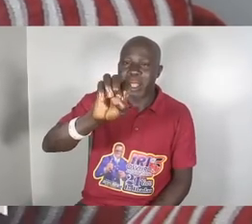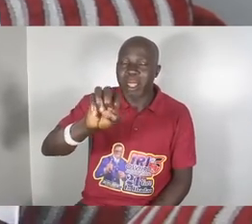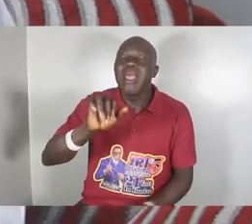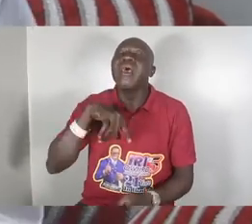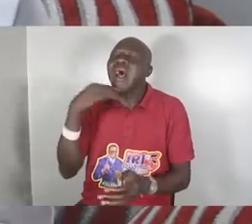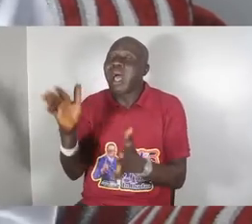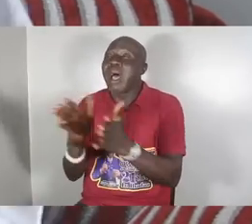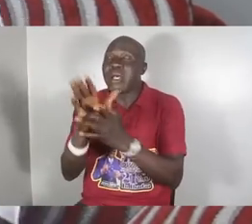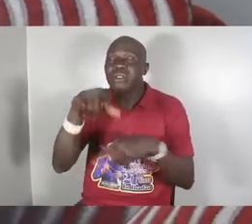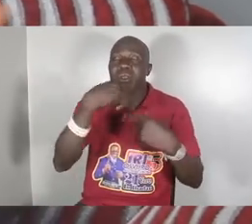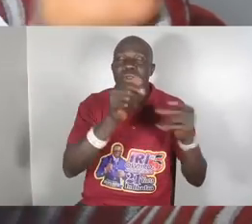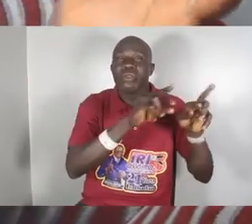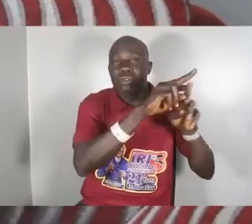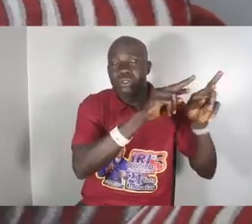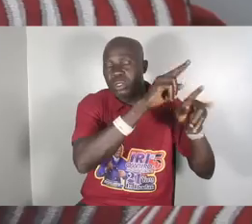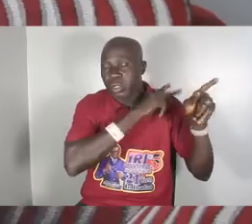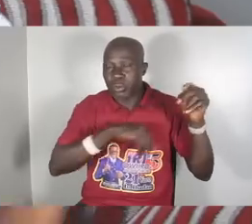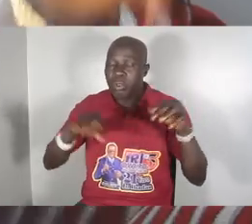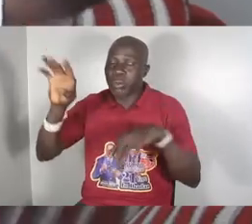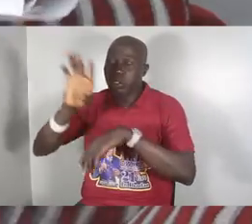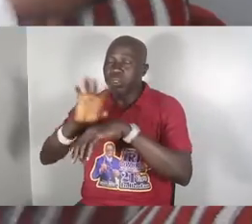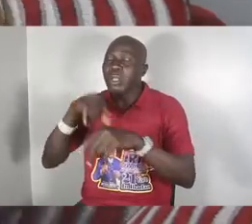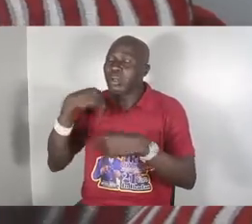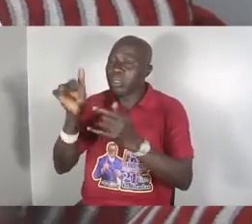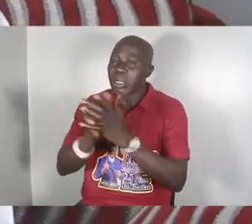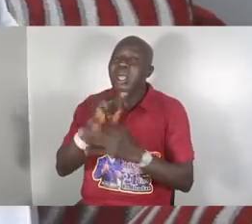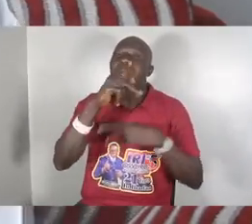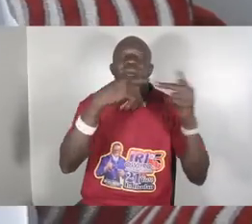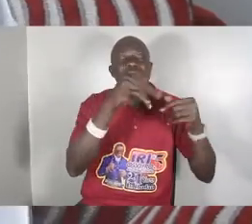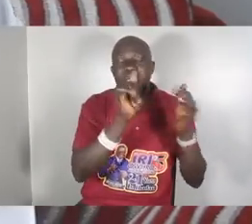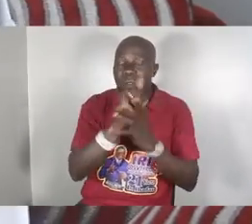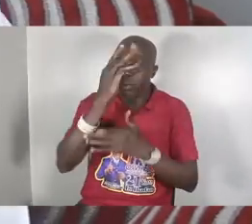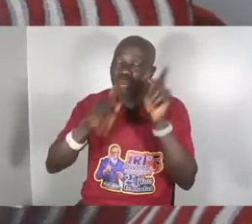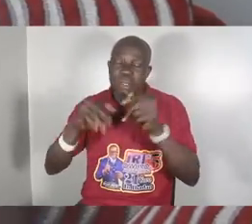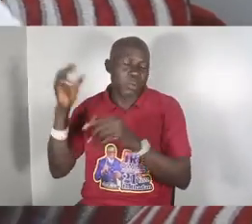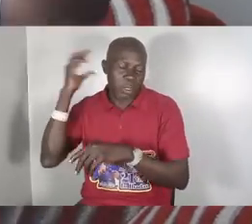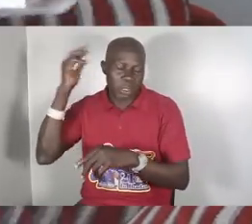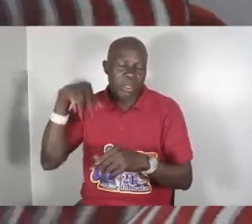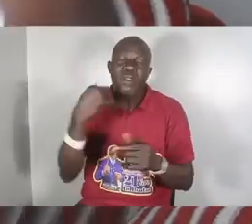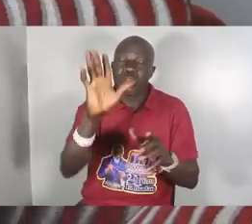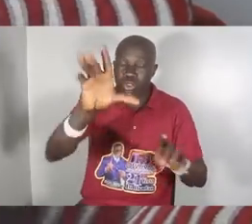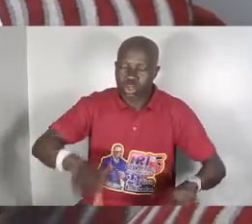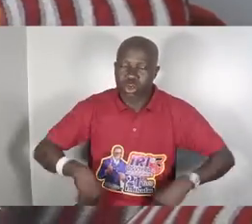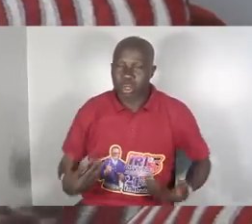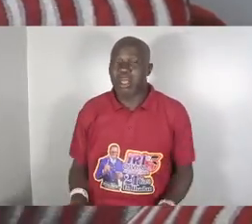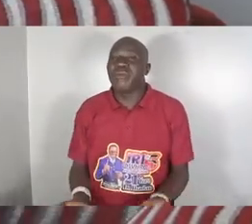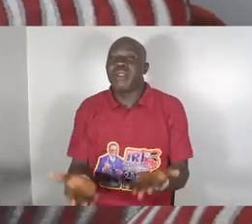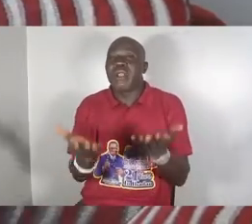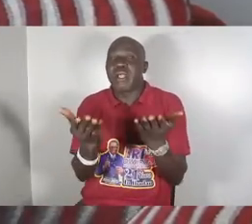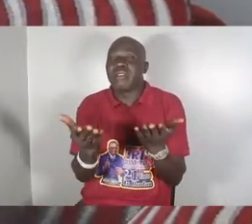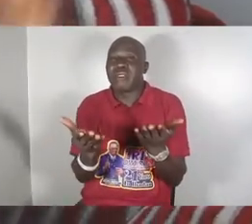ro mo ba je ma ne ka fun sa ni ba e mi so aso tele gbogbo ton gbo mi aye re a dide